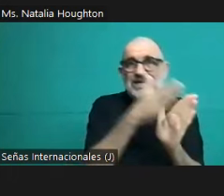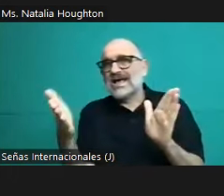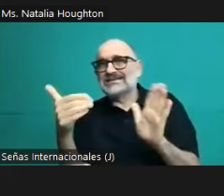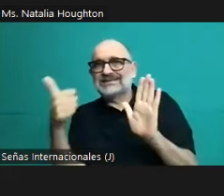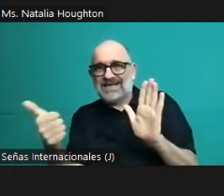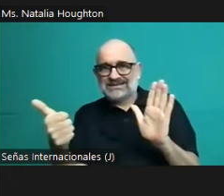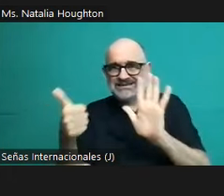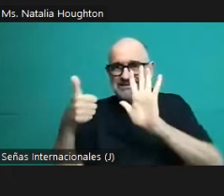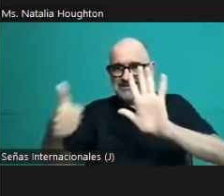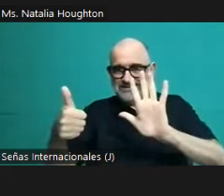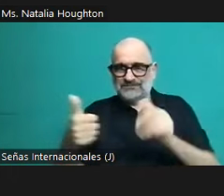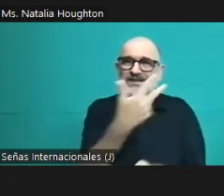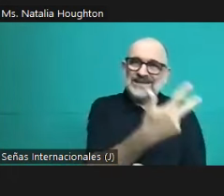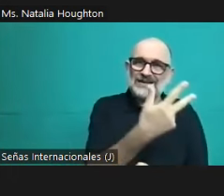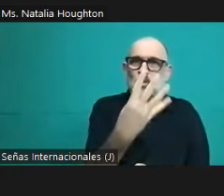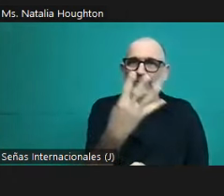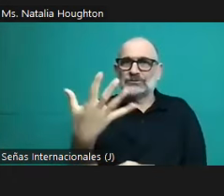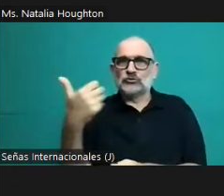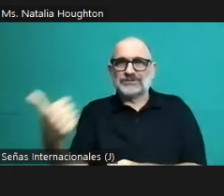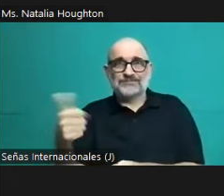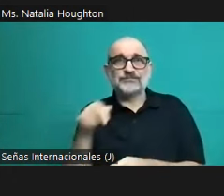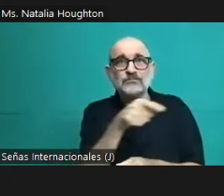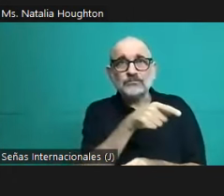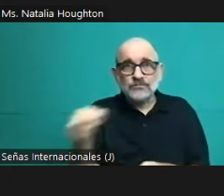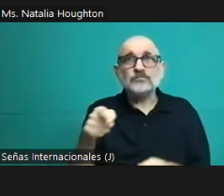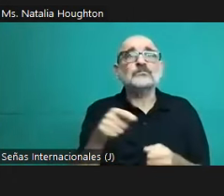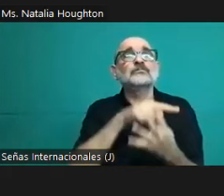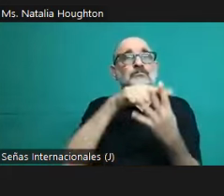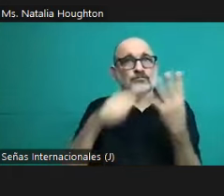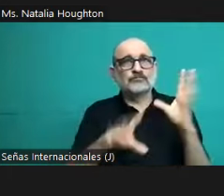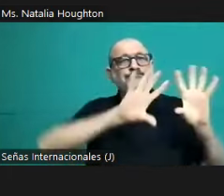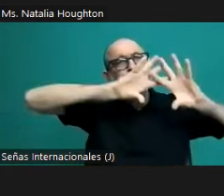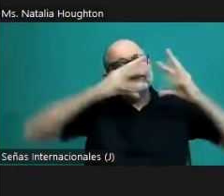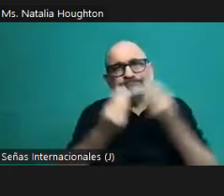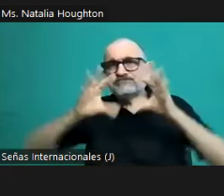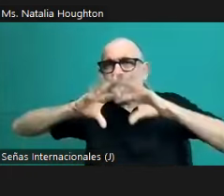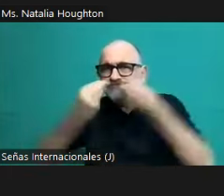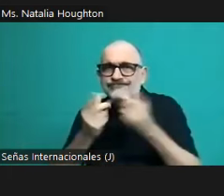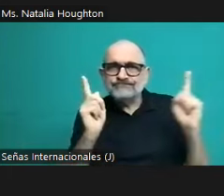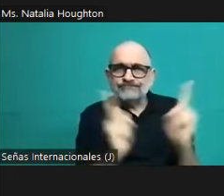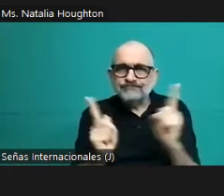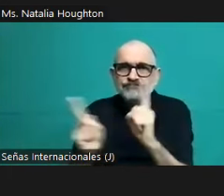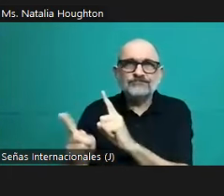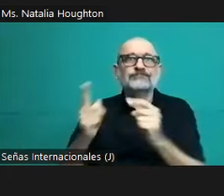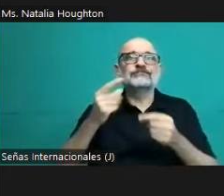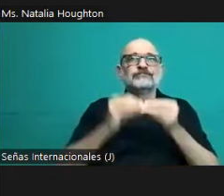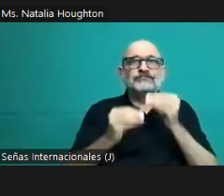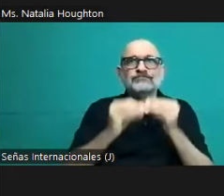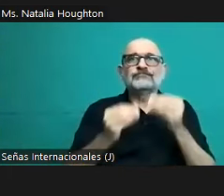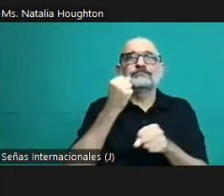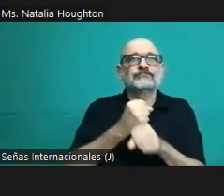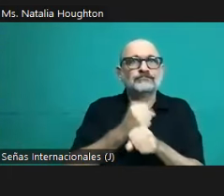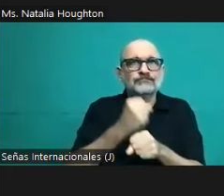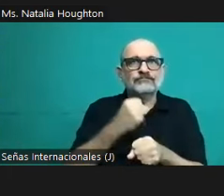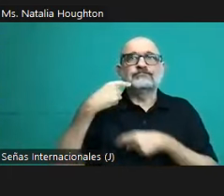been working on during the past years. And I'm including in this sense the cases of Colombia, Guyana, Honduras,